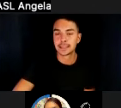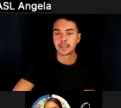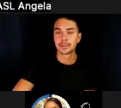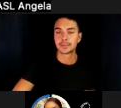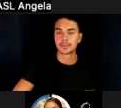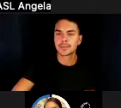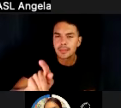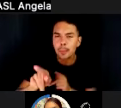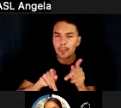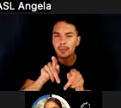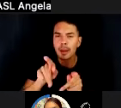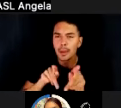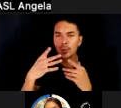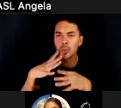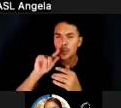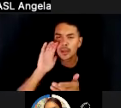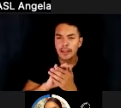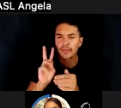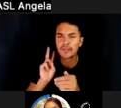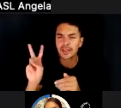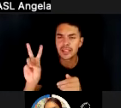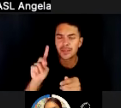People don't want to believe the victim. Yes, thank you.